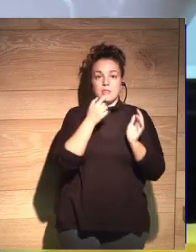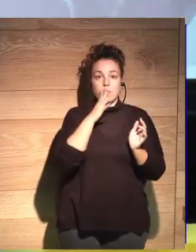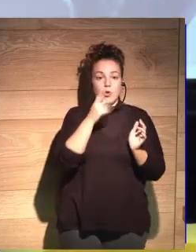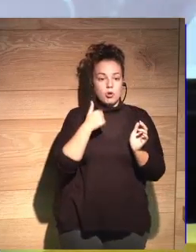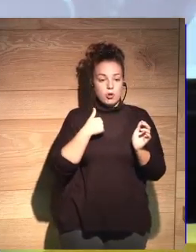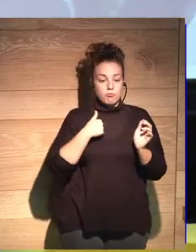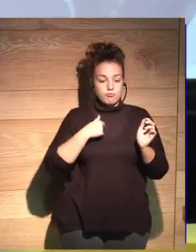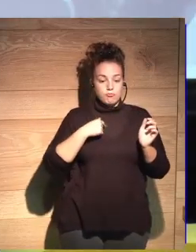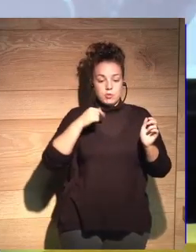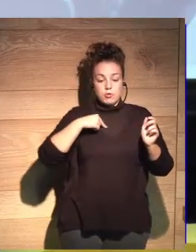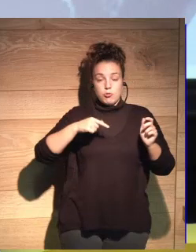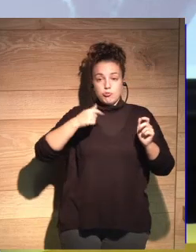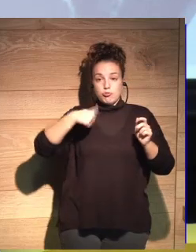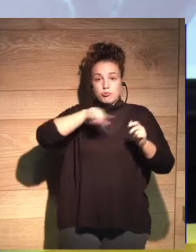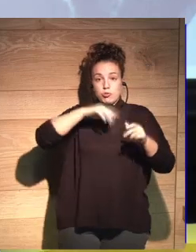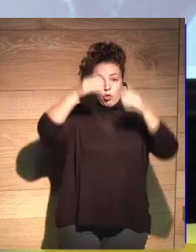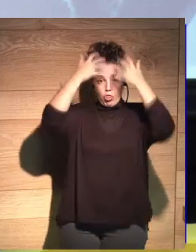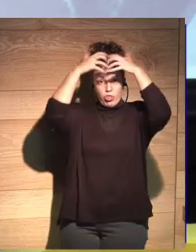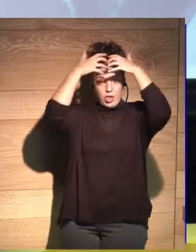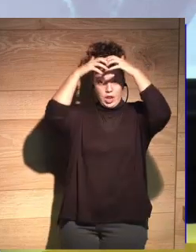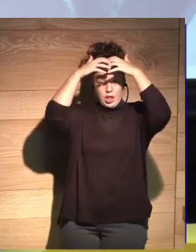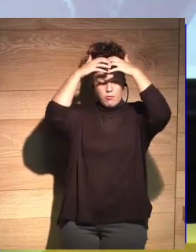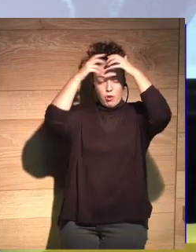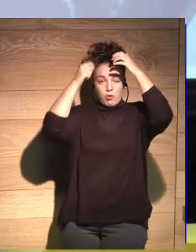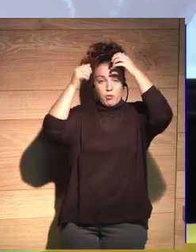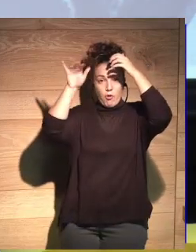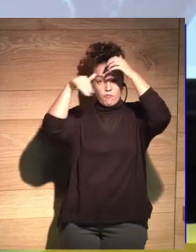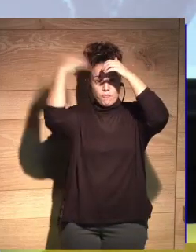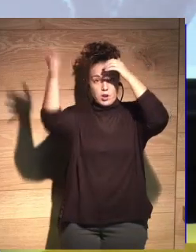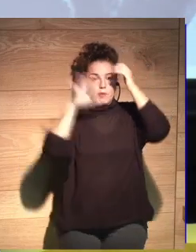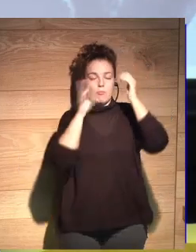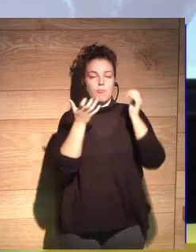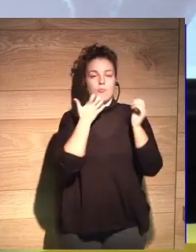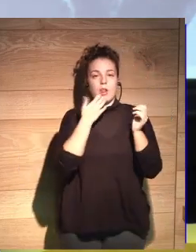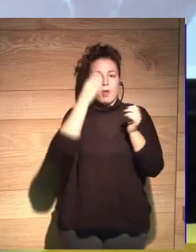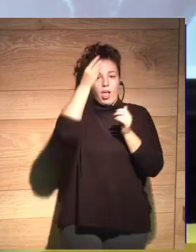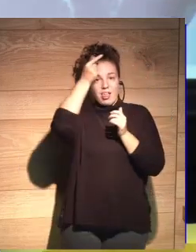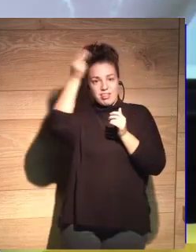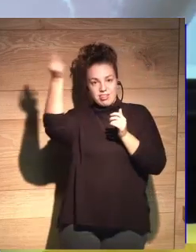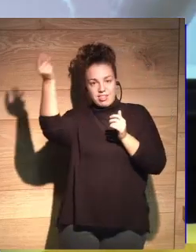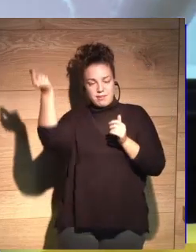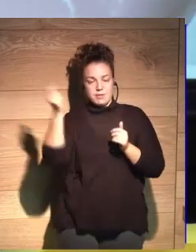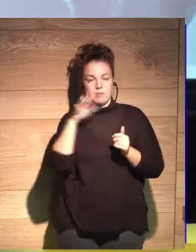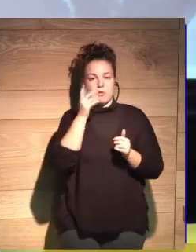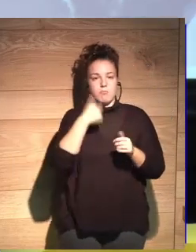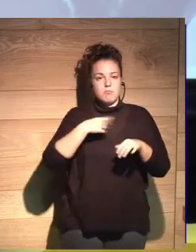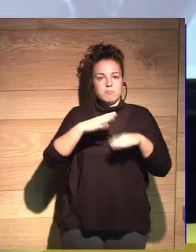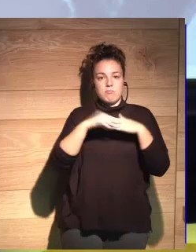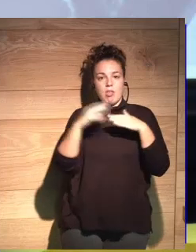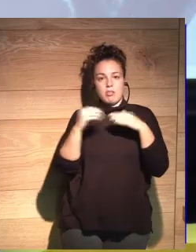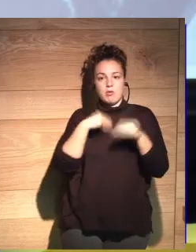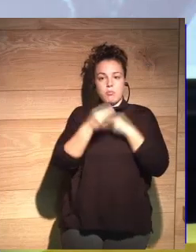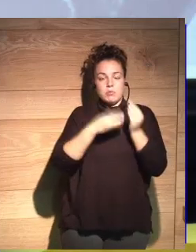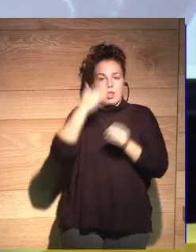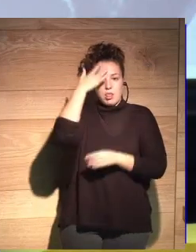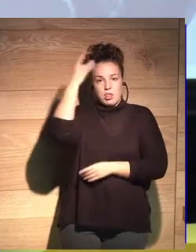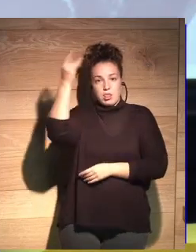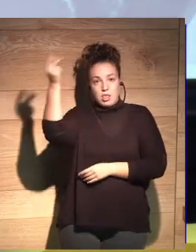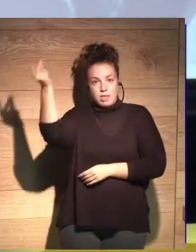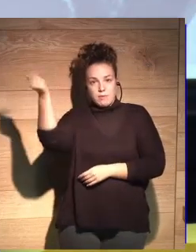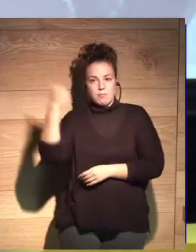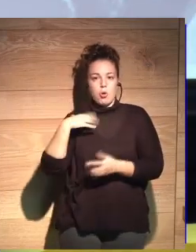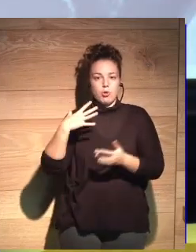Otto, who's got Alzheimer's, but he always writes down what he wants to do and how to do it in his notebook. So when he needs to